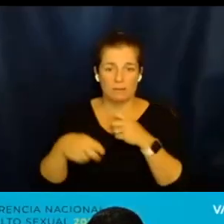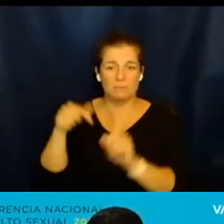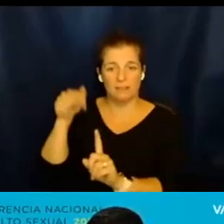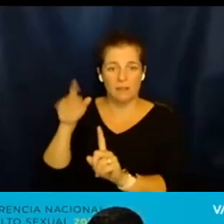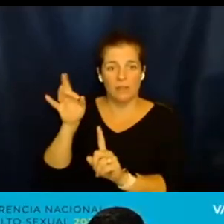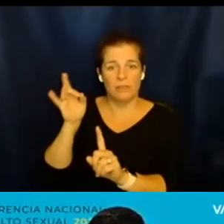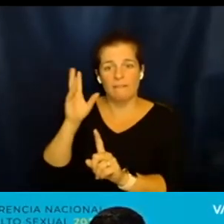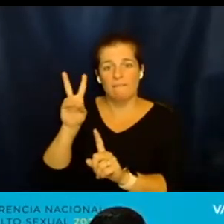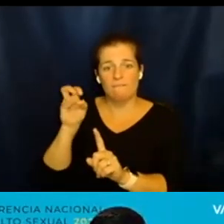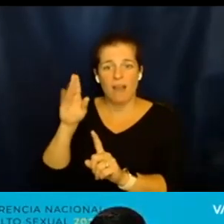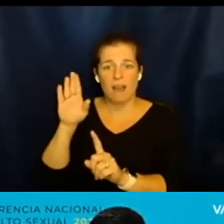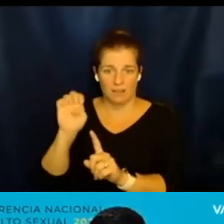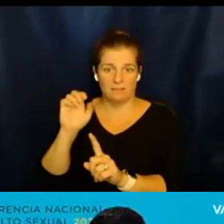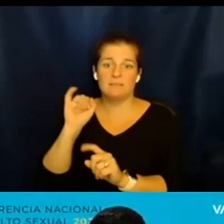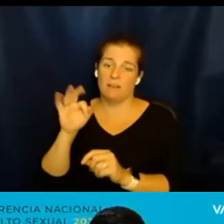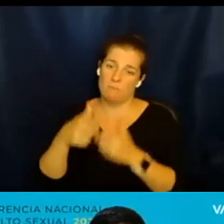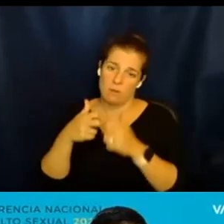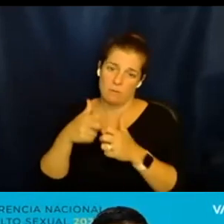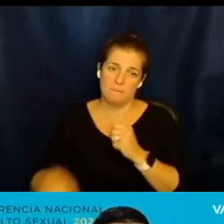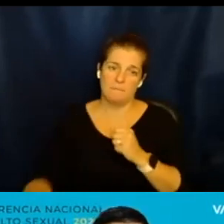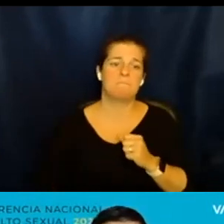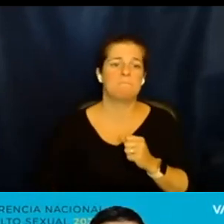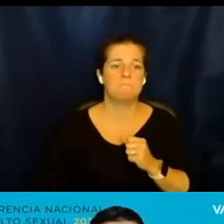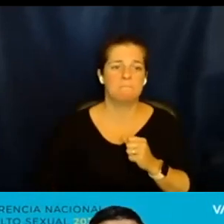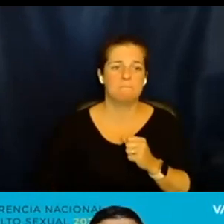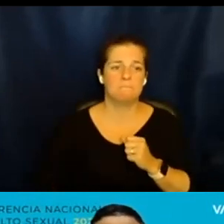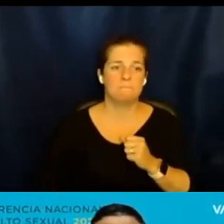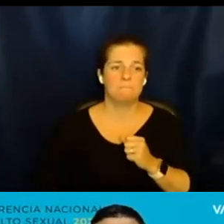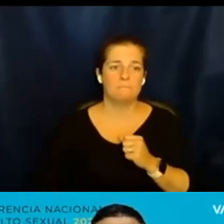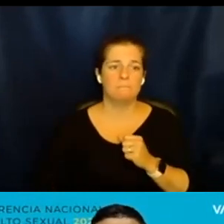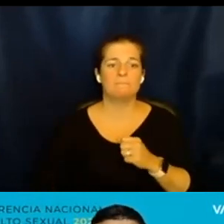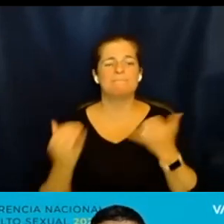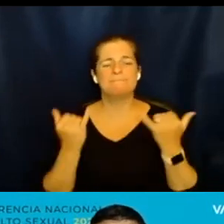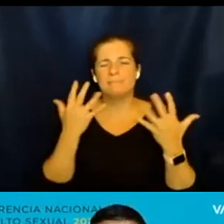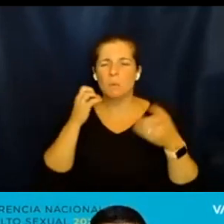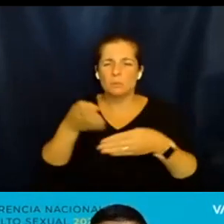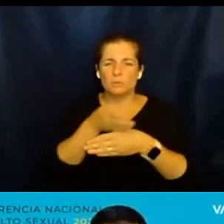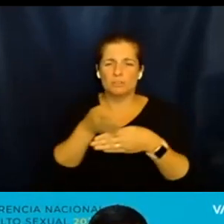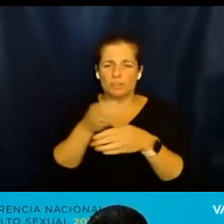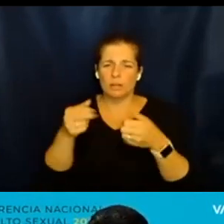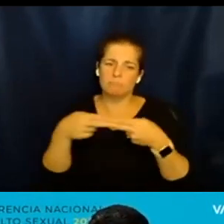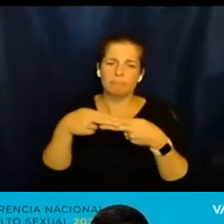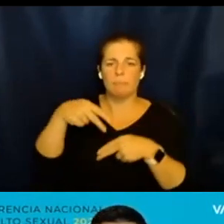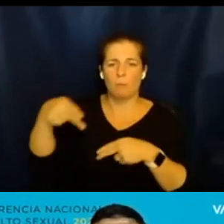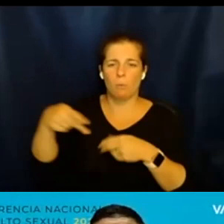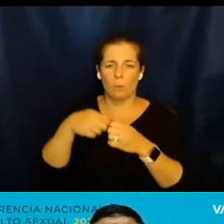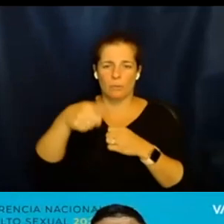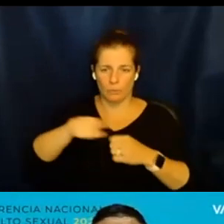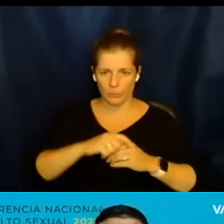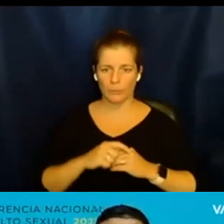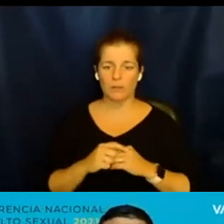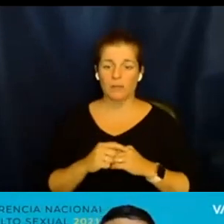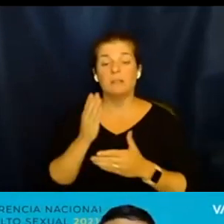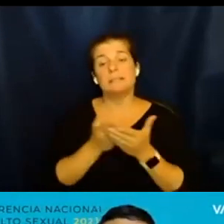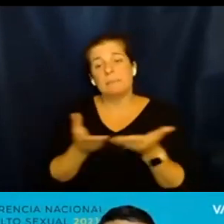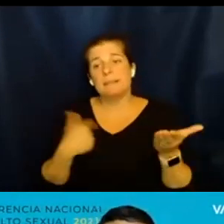I would like to share very briefly with you, some of the things that I think is important to